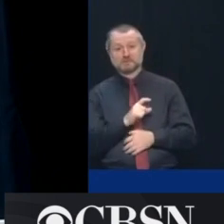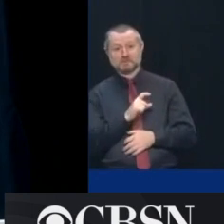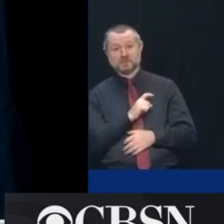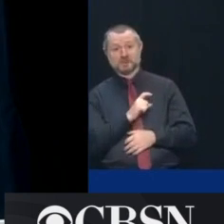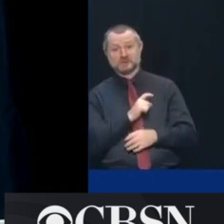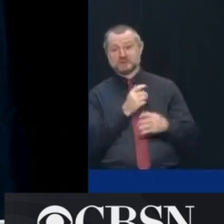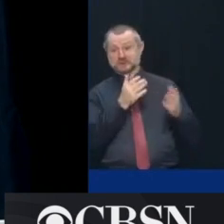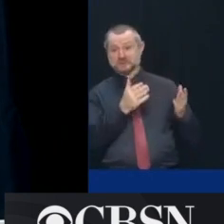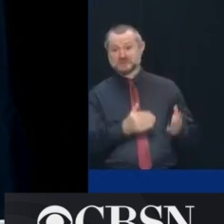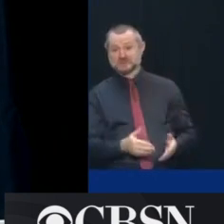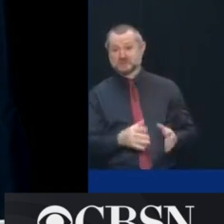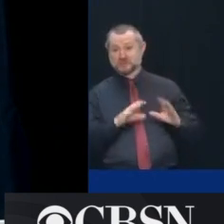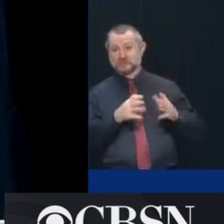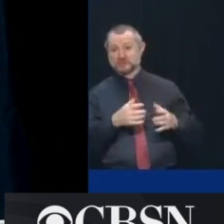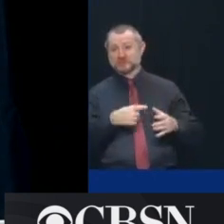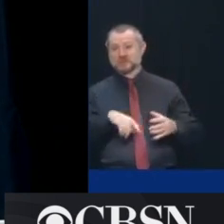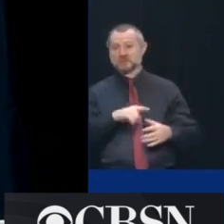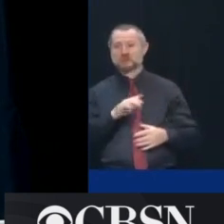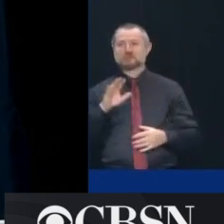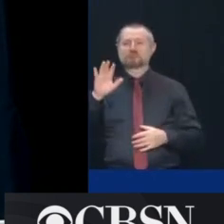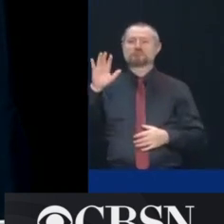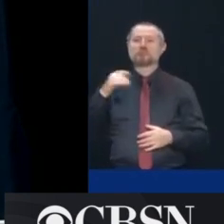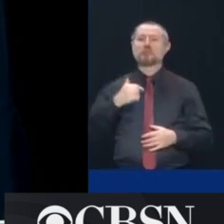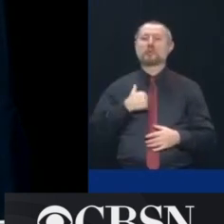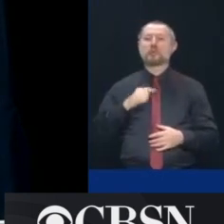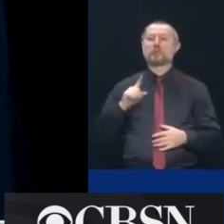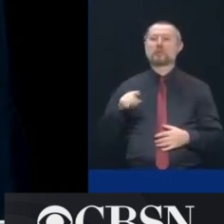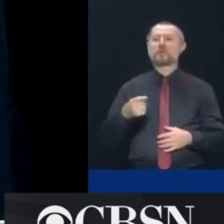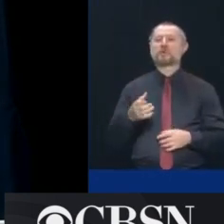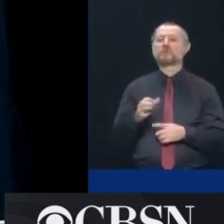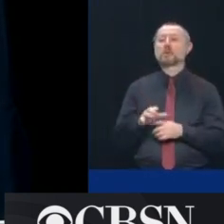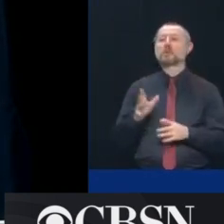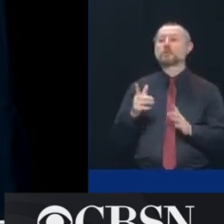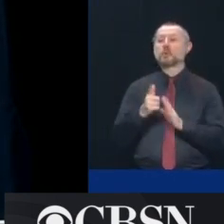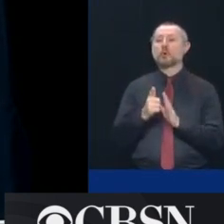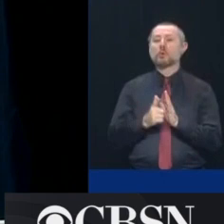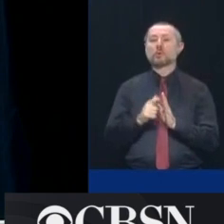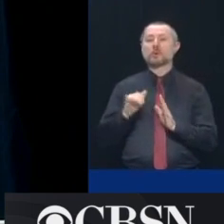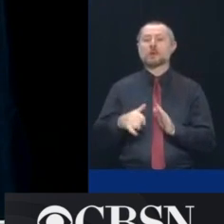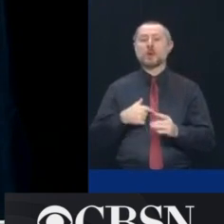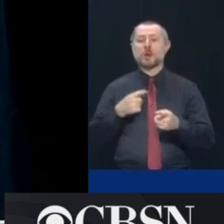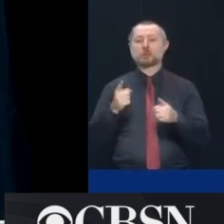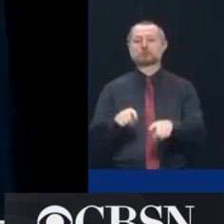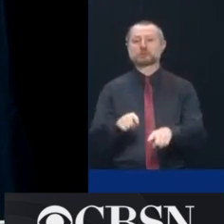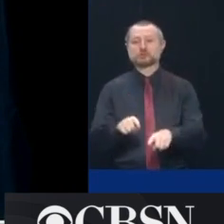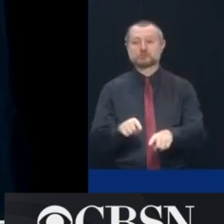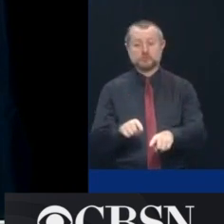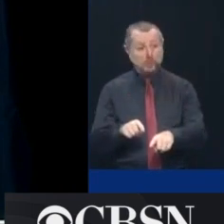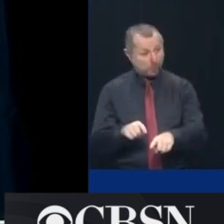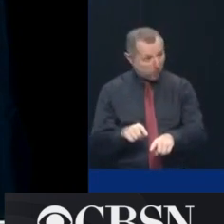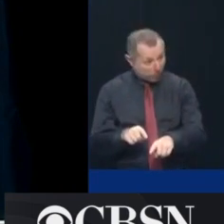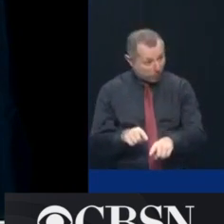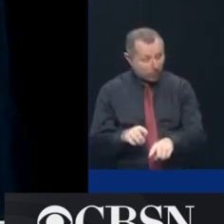officer says, I'm only going to enforce the laws that I agree with.